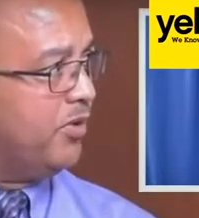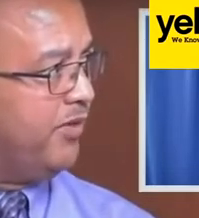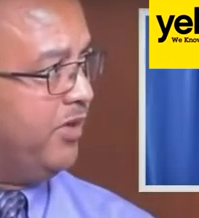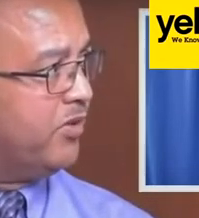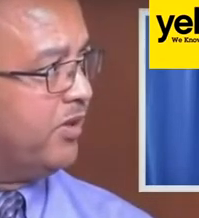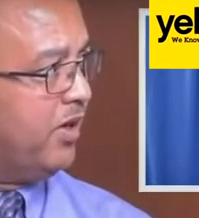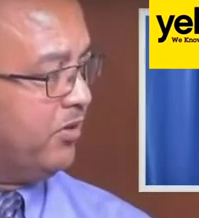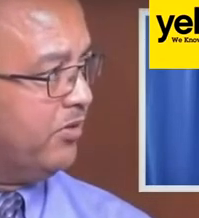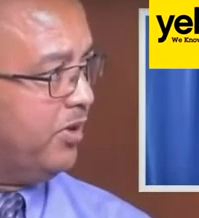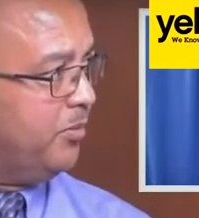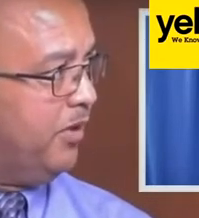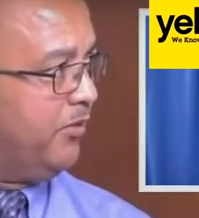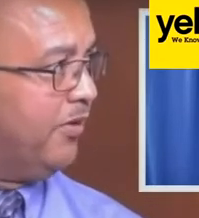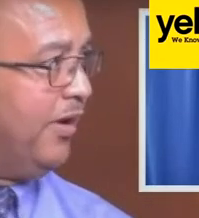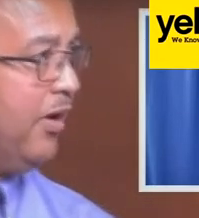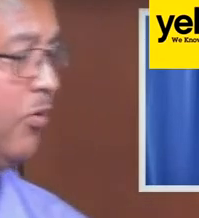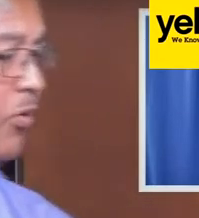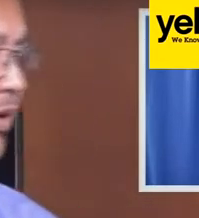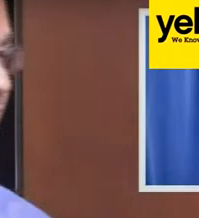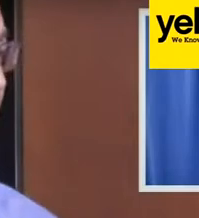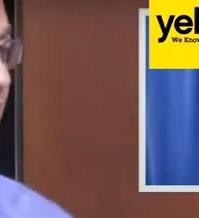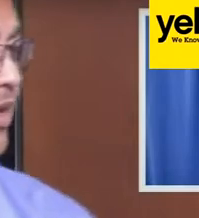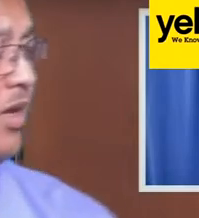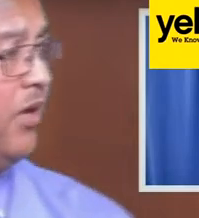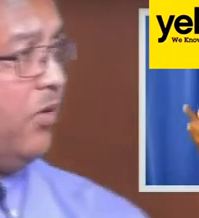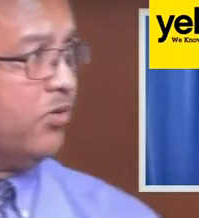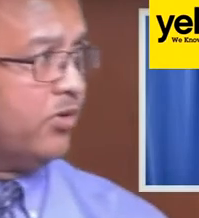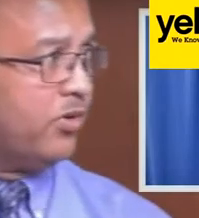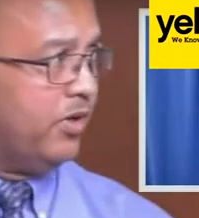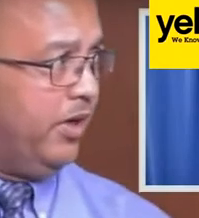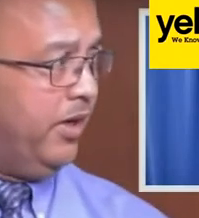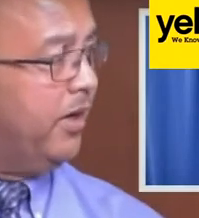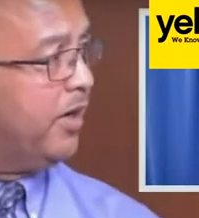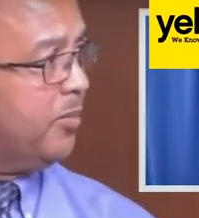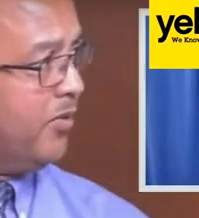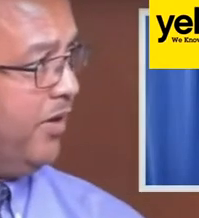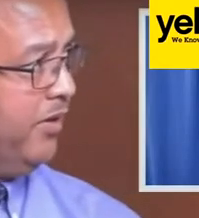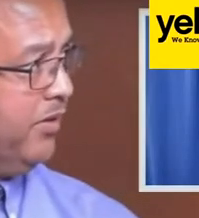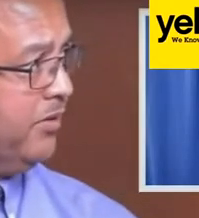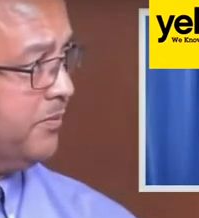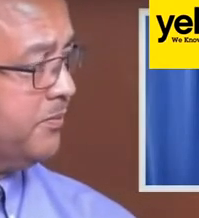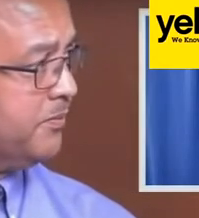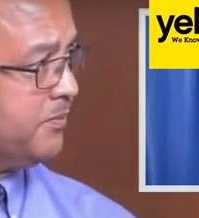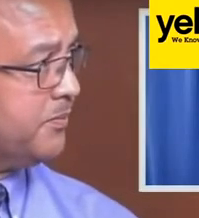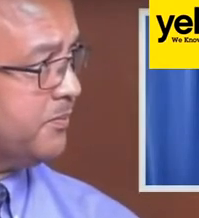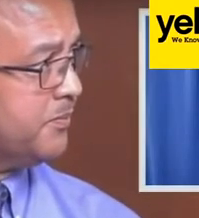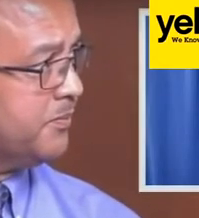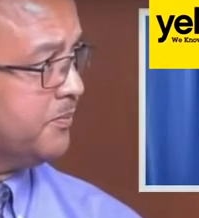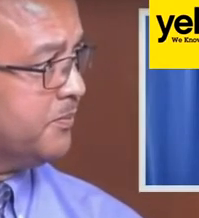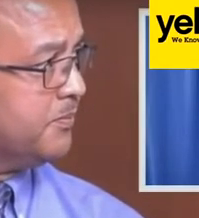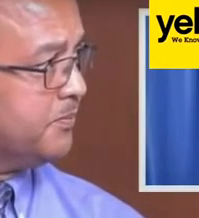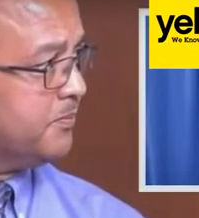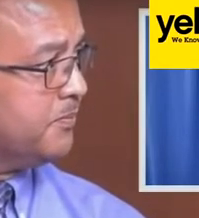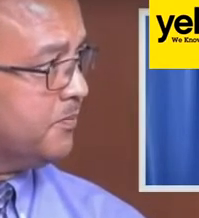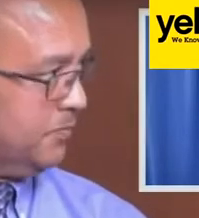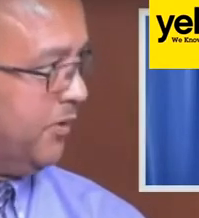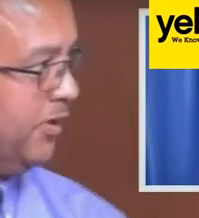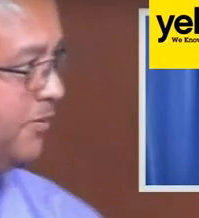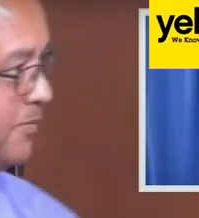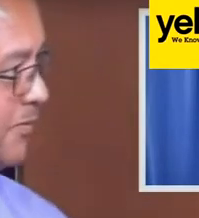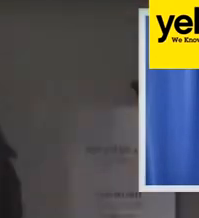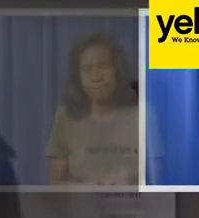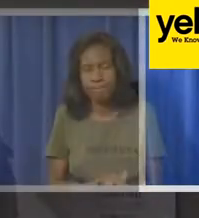or the point of entry are considered frontline workers, and also from a healthcare provider. Thank you.